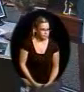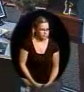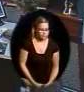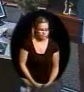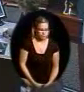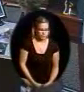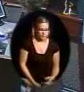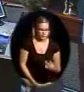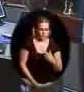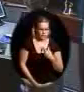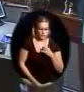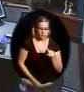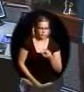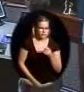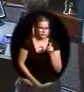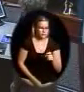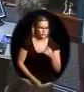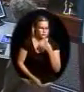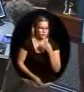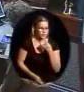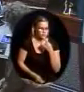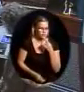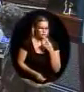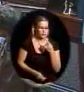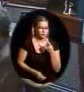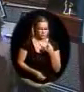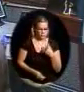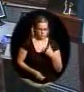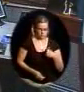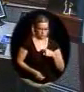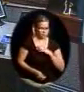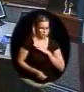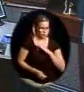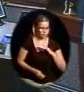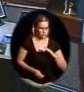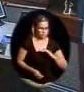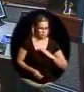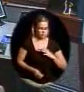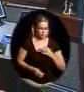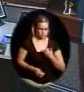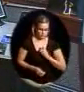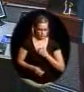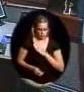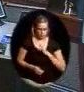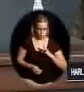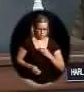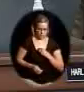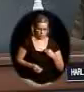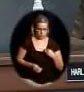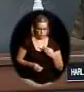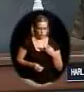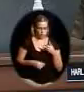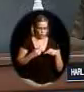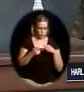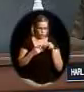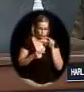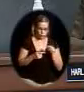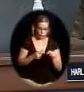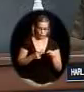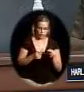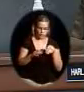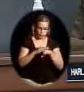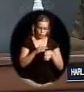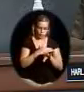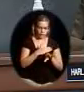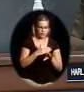I just have to say on behalf of the board and being a board member, when you look at the enrollment increase